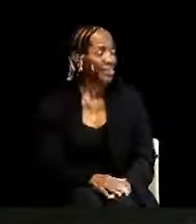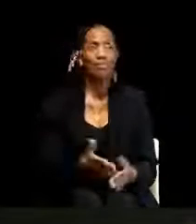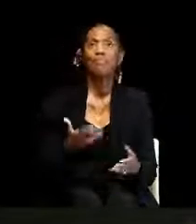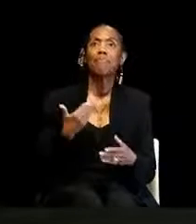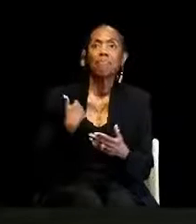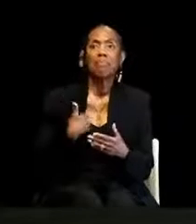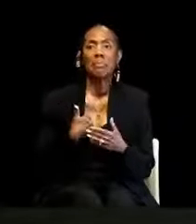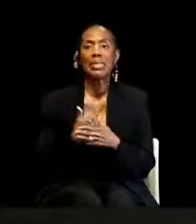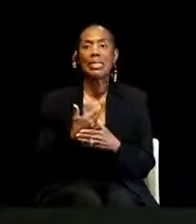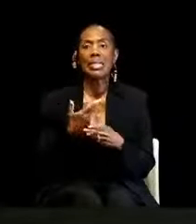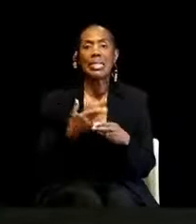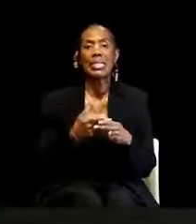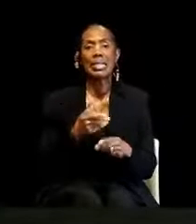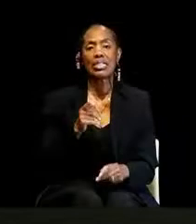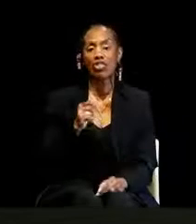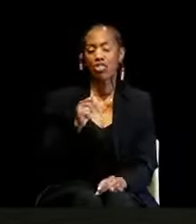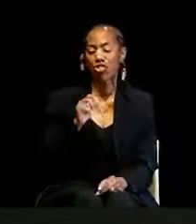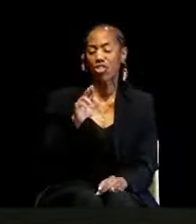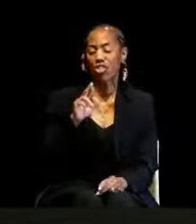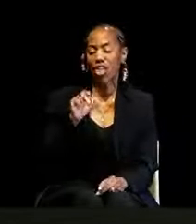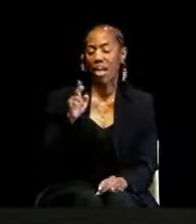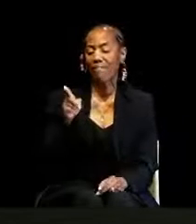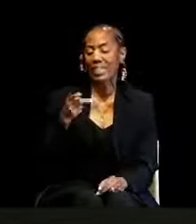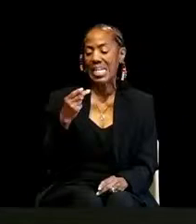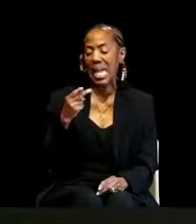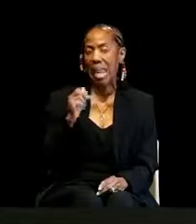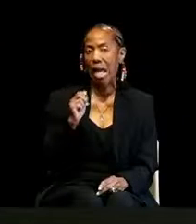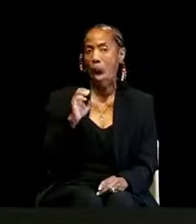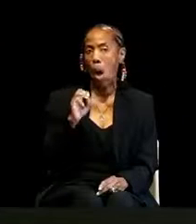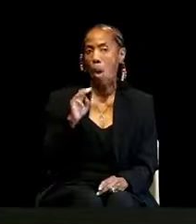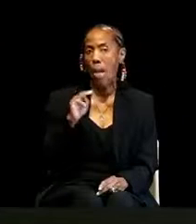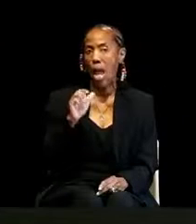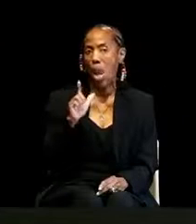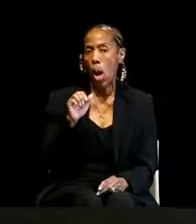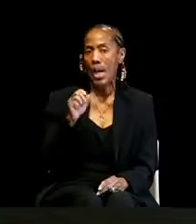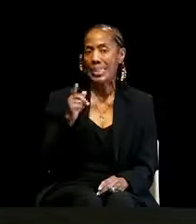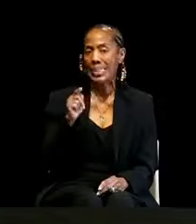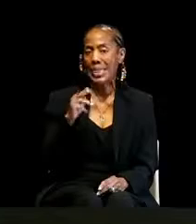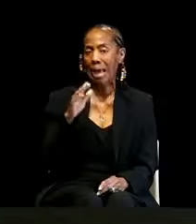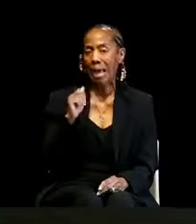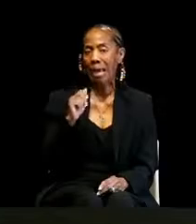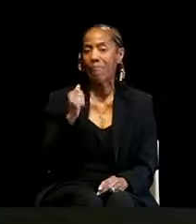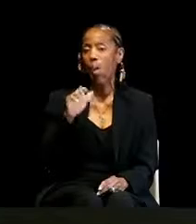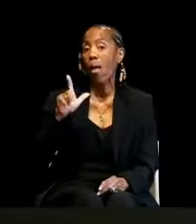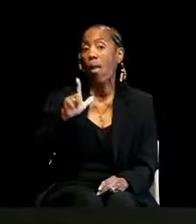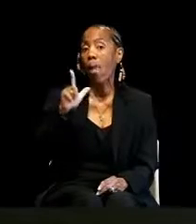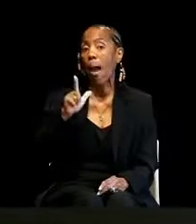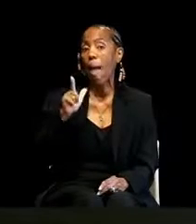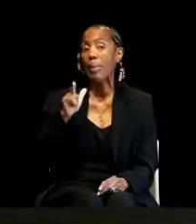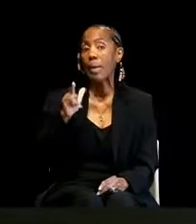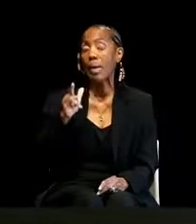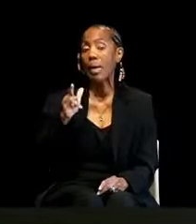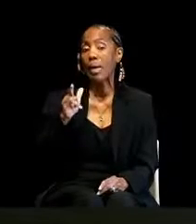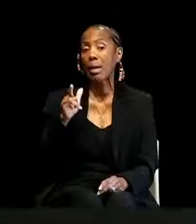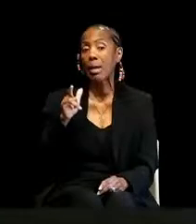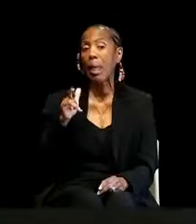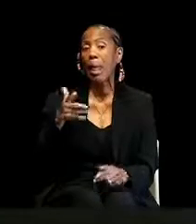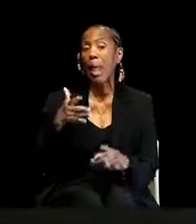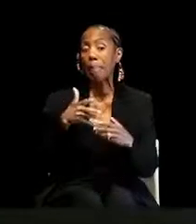Good morning. So my name is Trafina Goma Loitier, a Liberian. And American